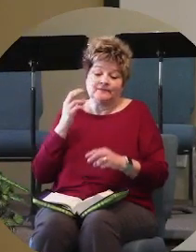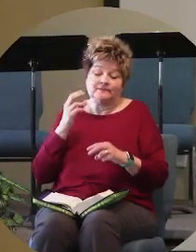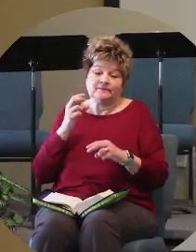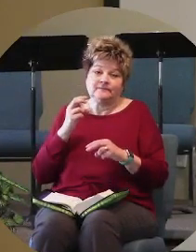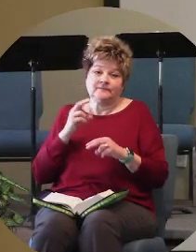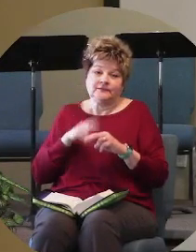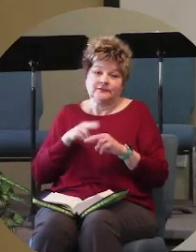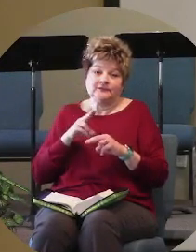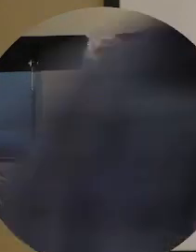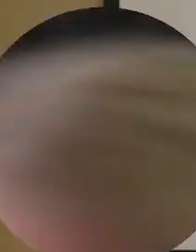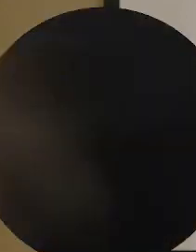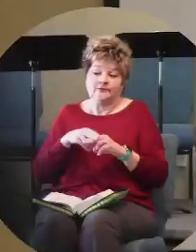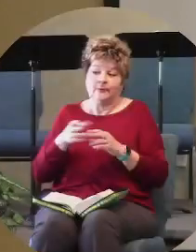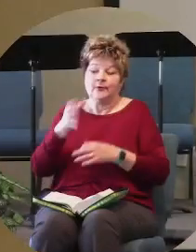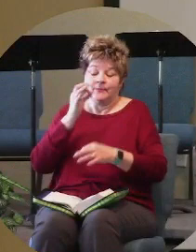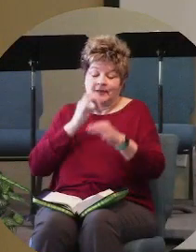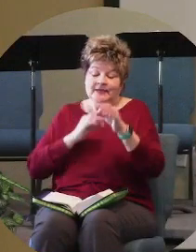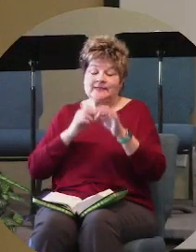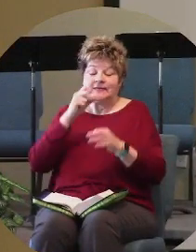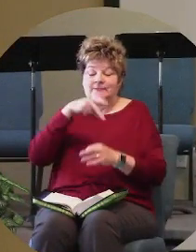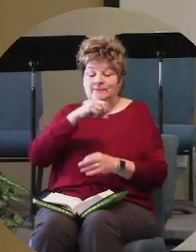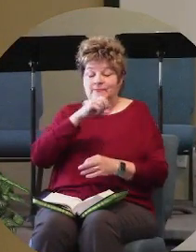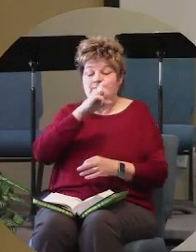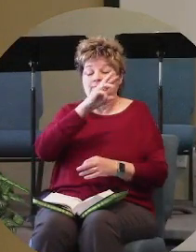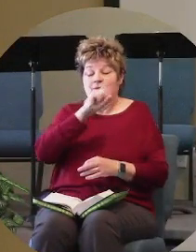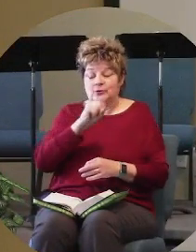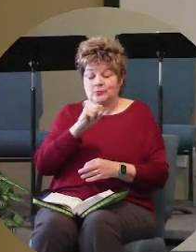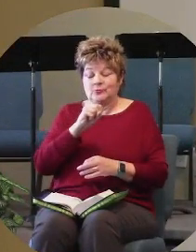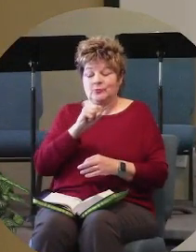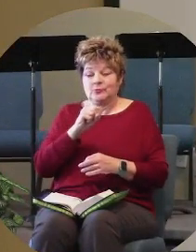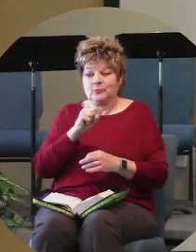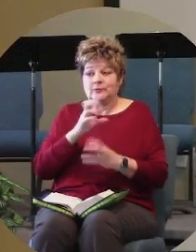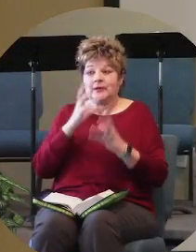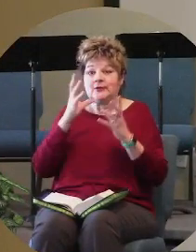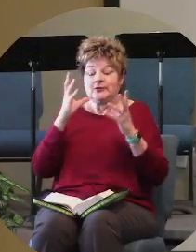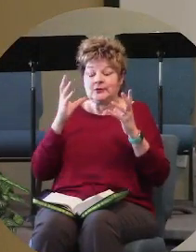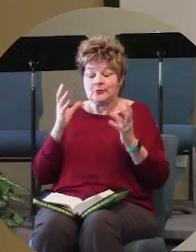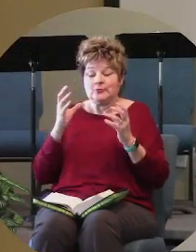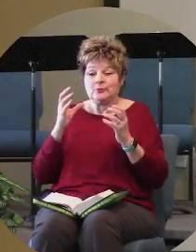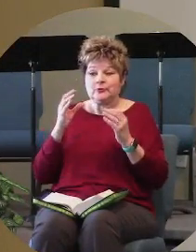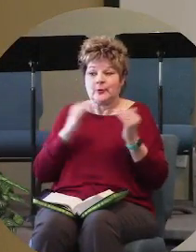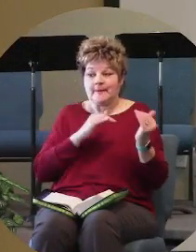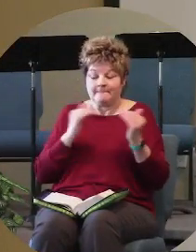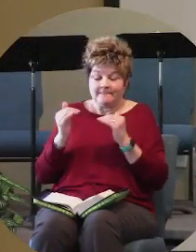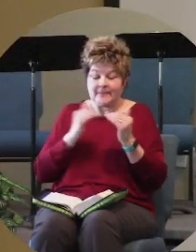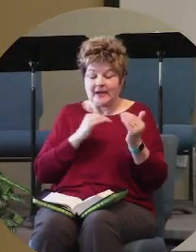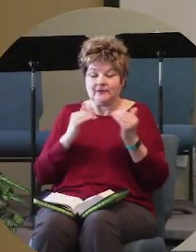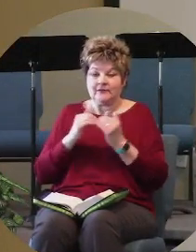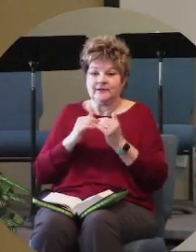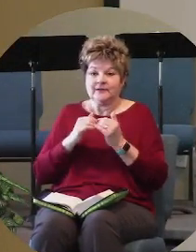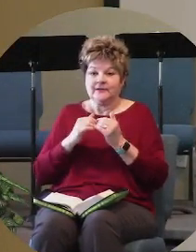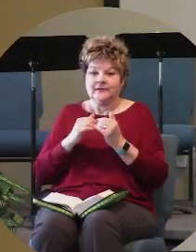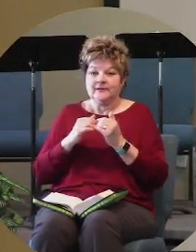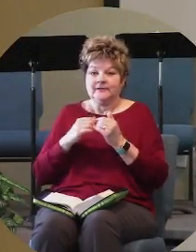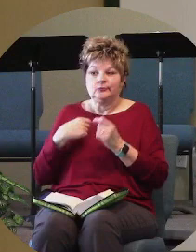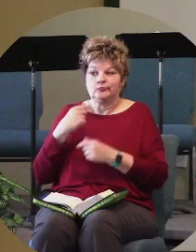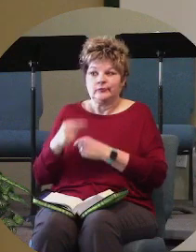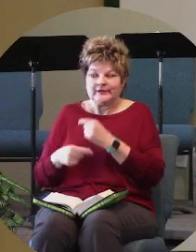huge battle in church tradition. I ain't never done it that way before.